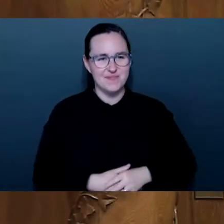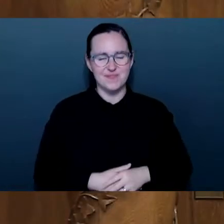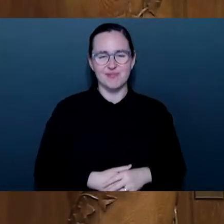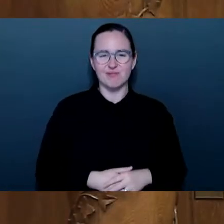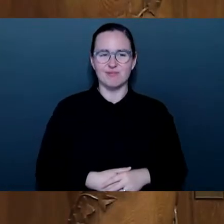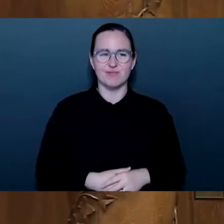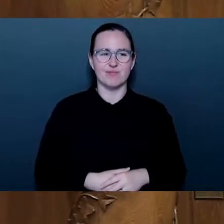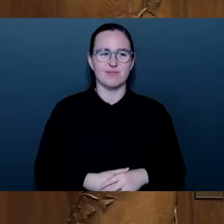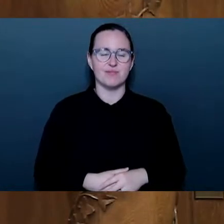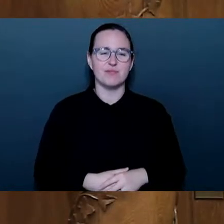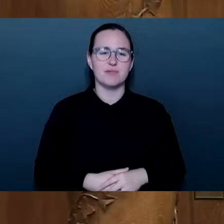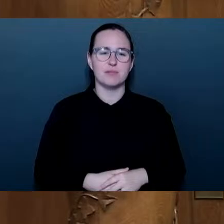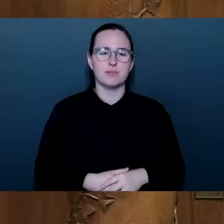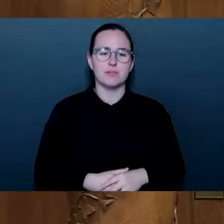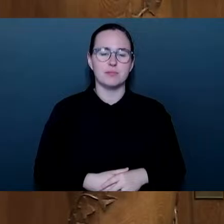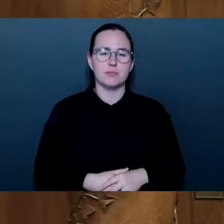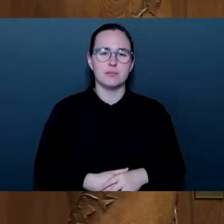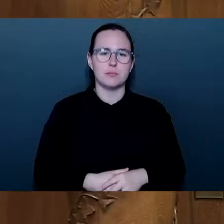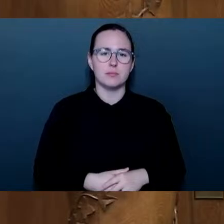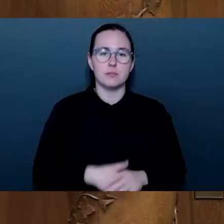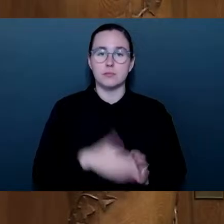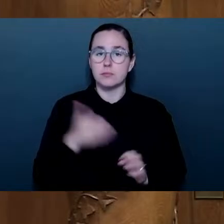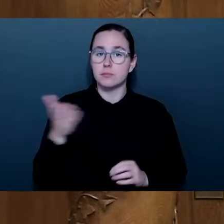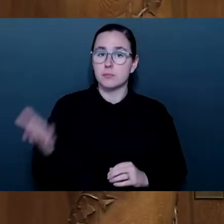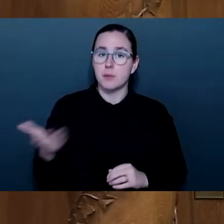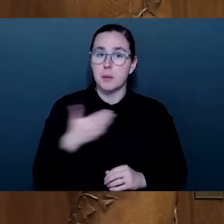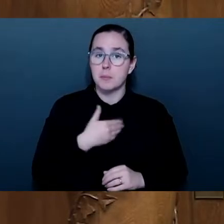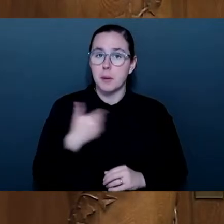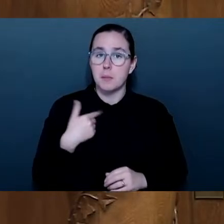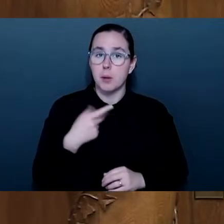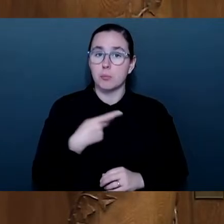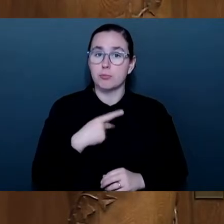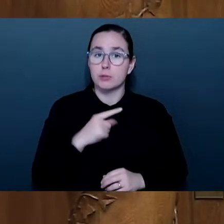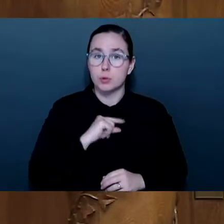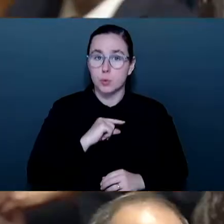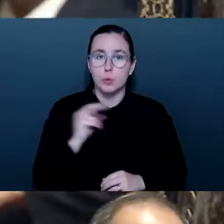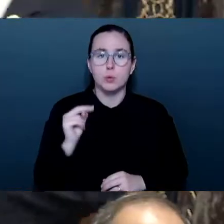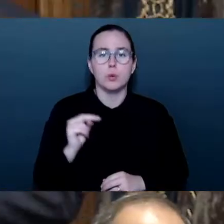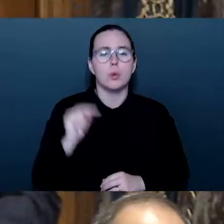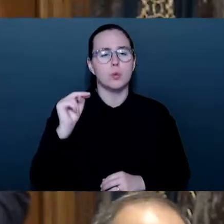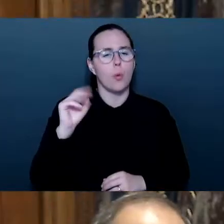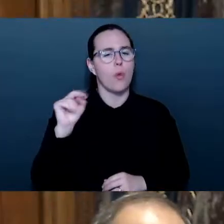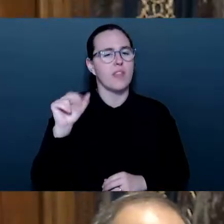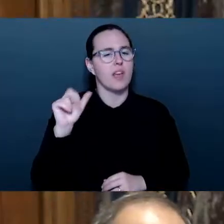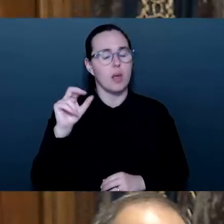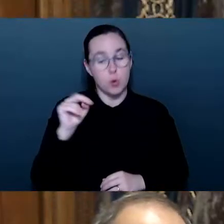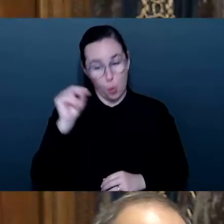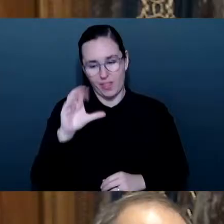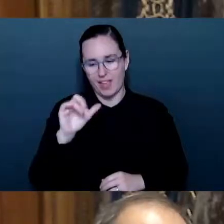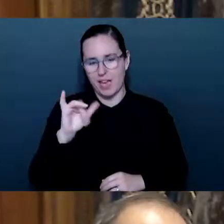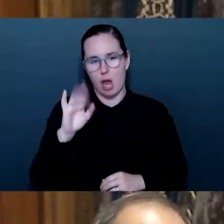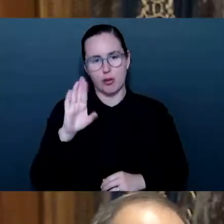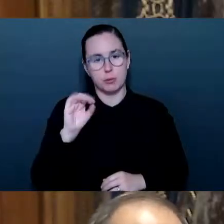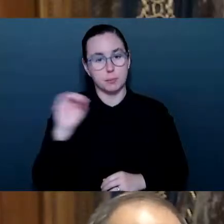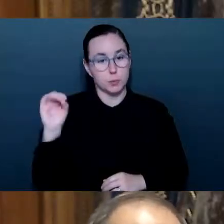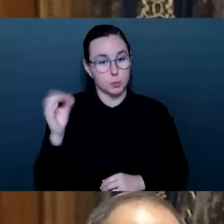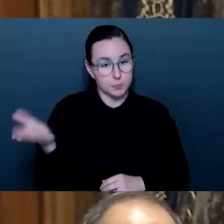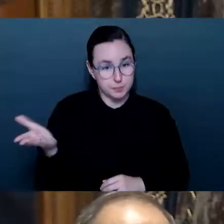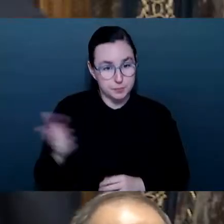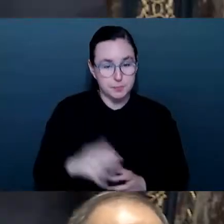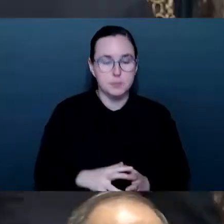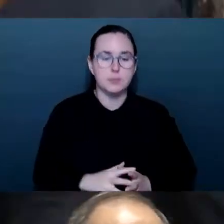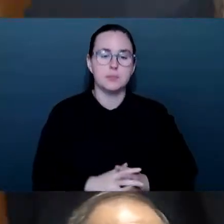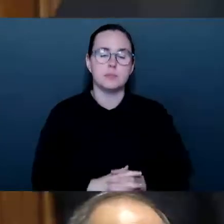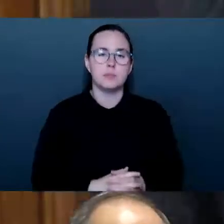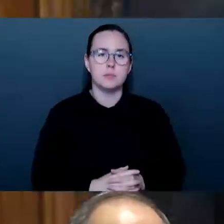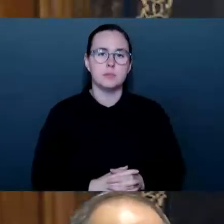Member for Prince George North Caribou. Thank you, Mr. Speaker. On October 19th, Quesnel lost a great man, a cornerstone of the community,